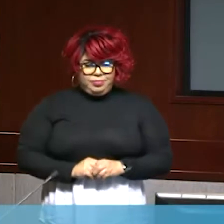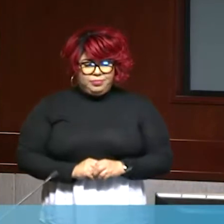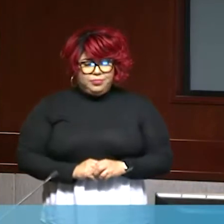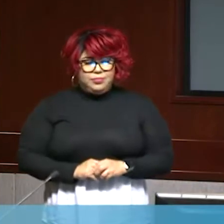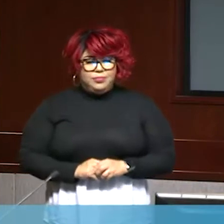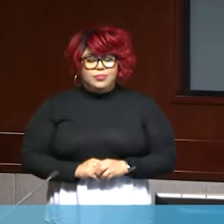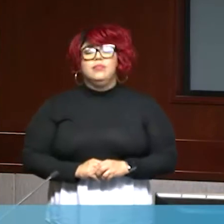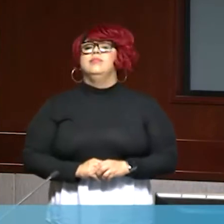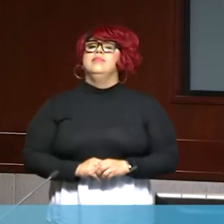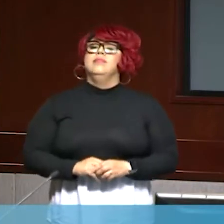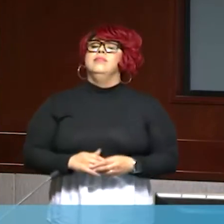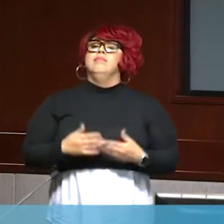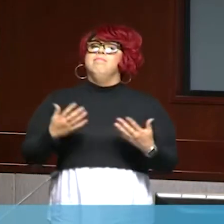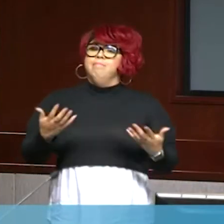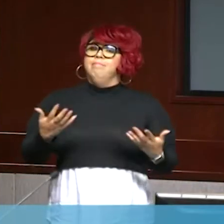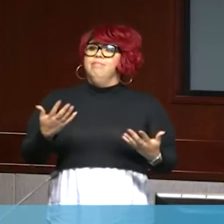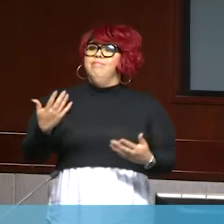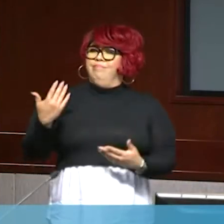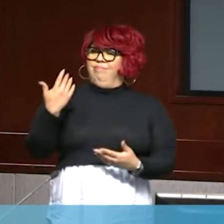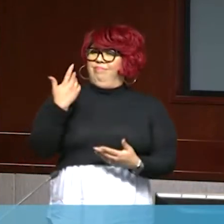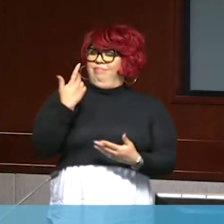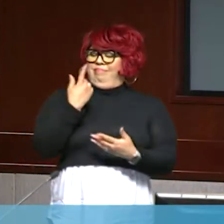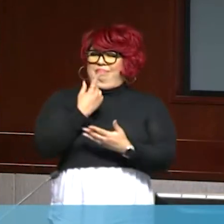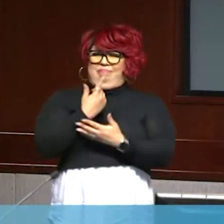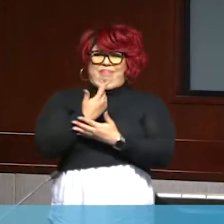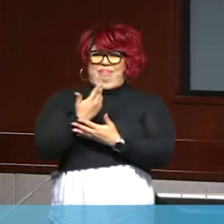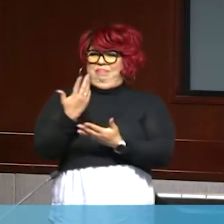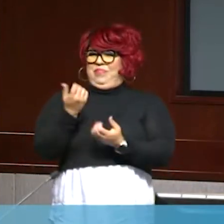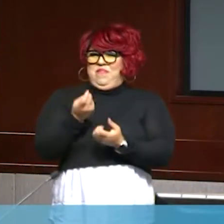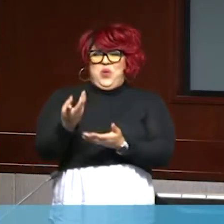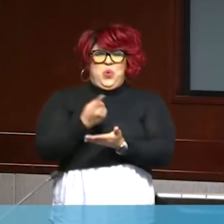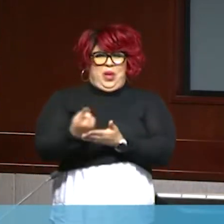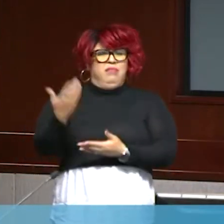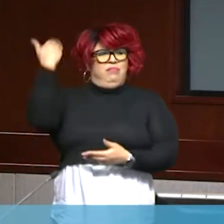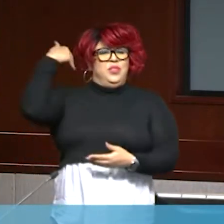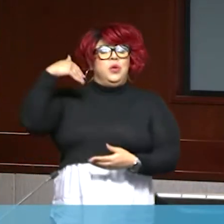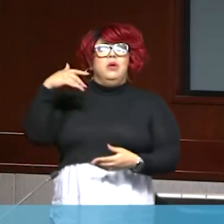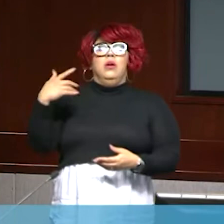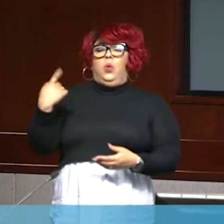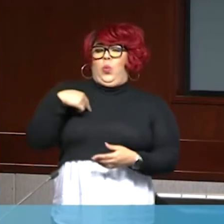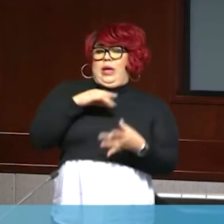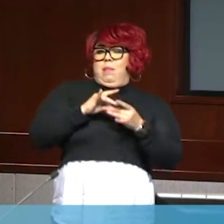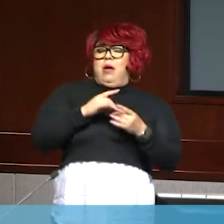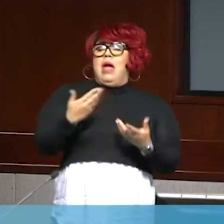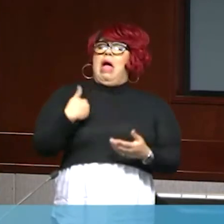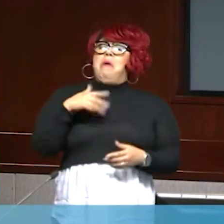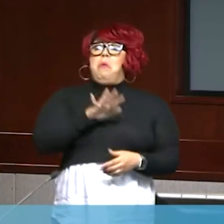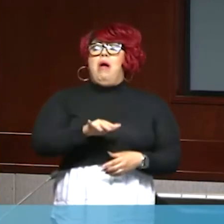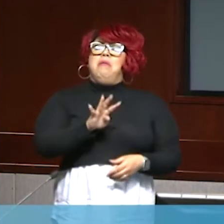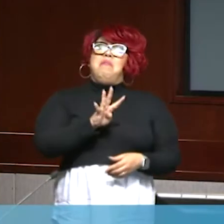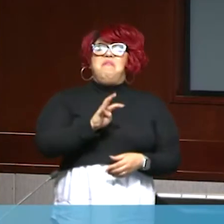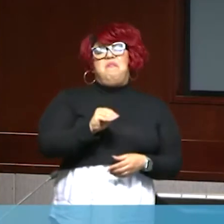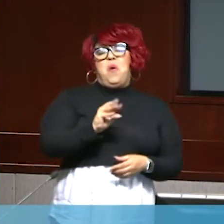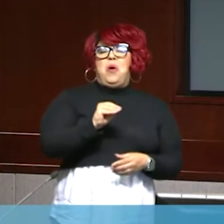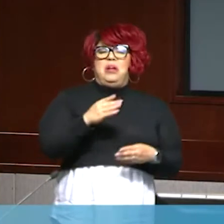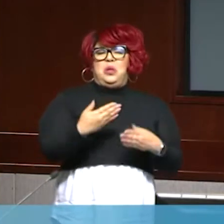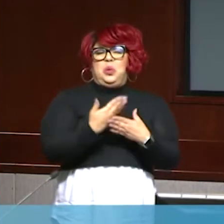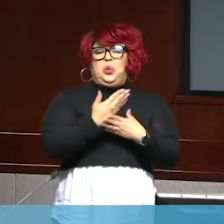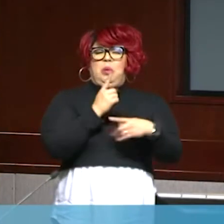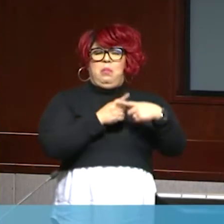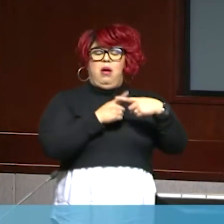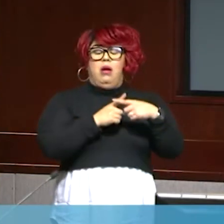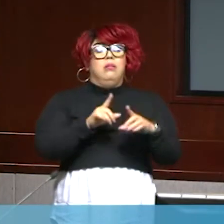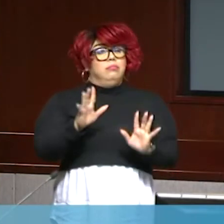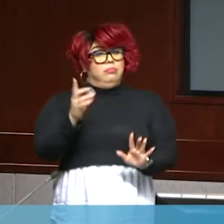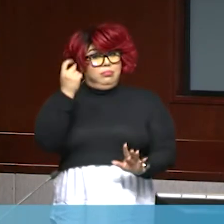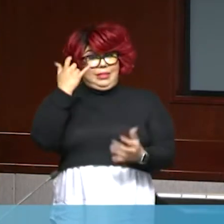said, it was mentioned several weeks ago that we were having 30 to 40 new cases a day. Ms. Kerrigan mentioned on Monday that we are now